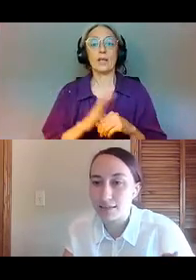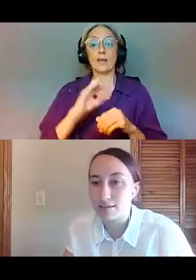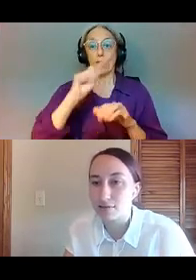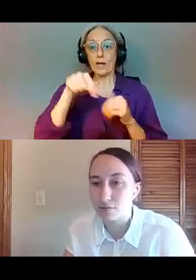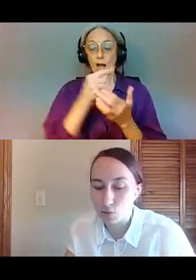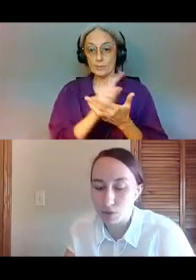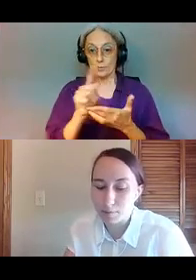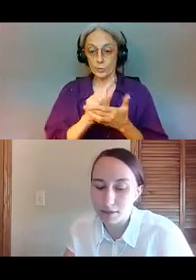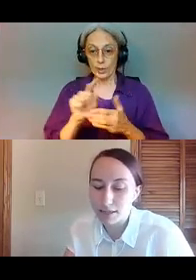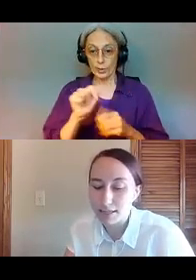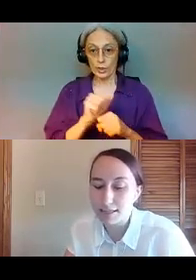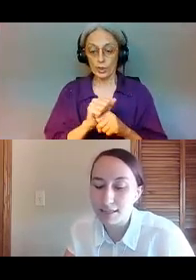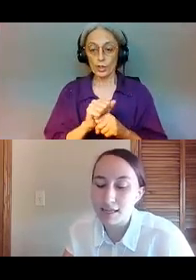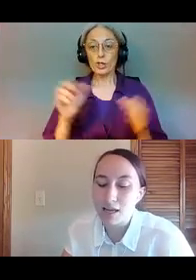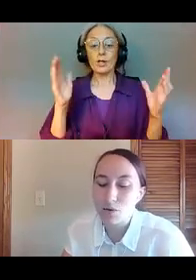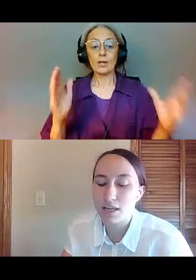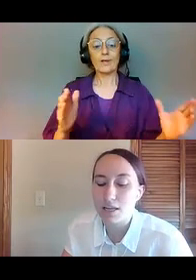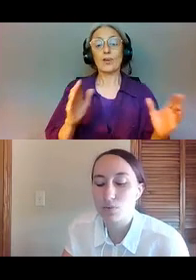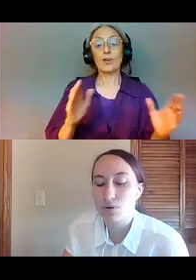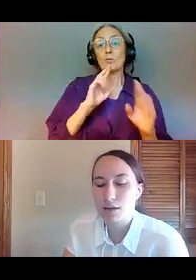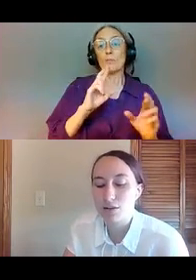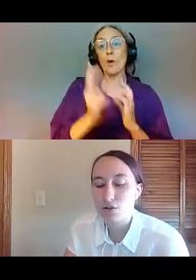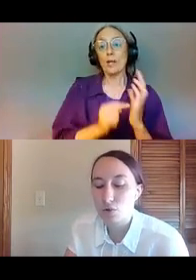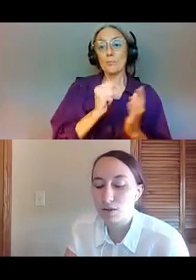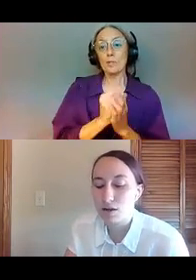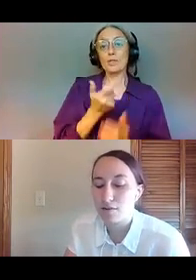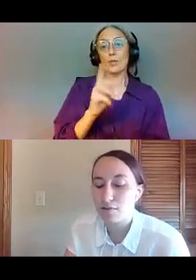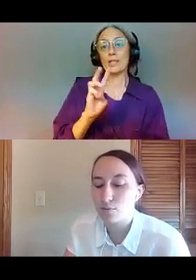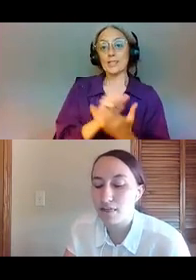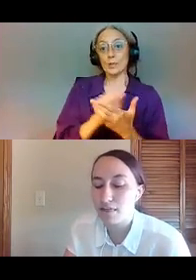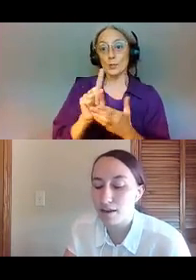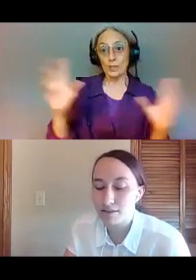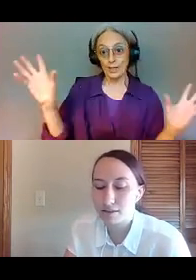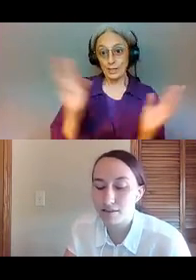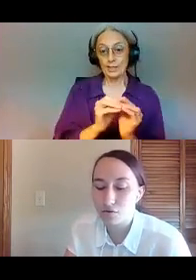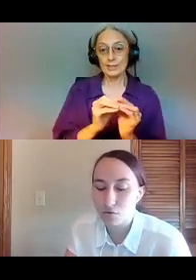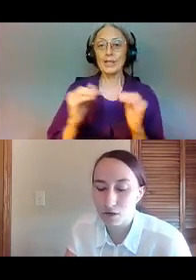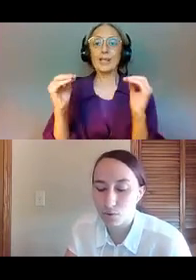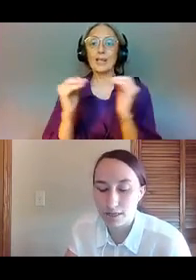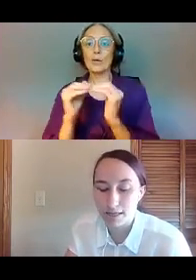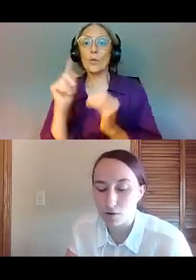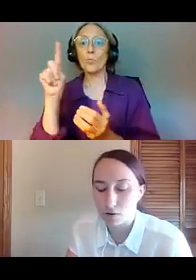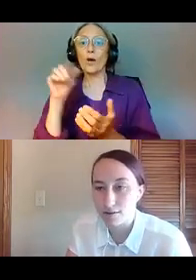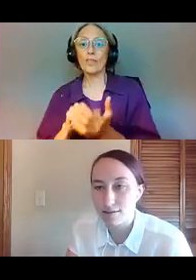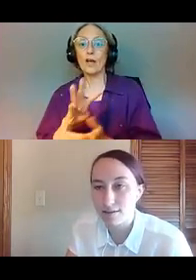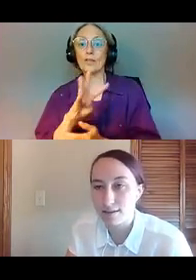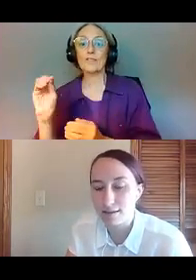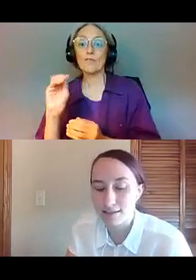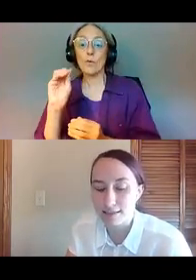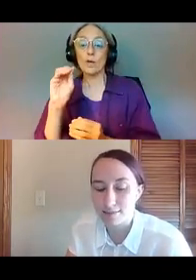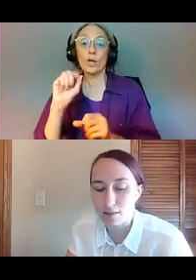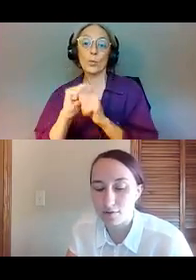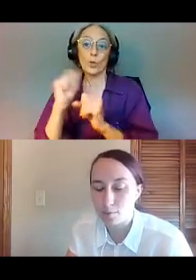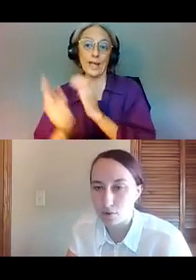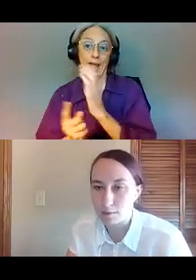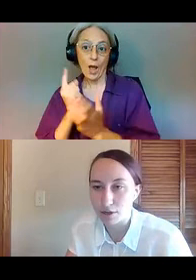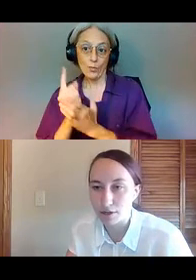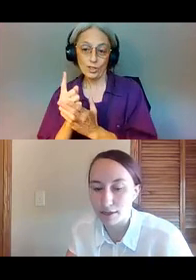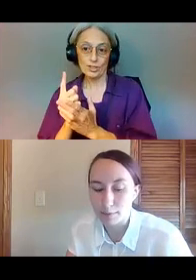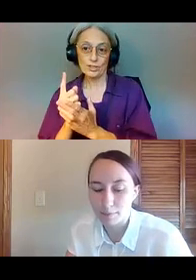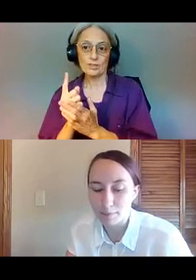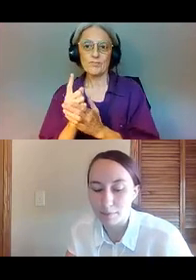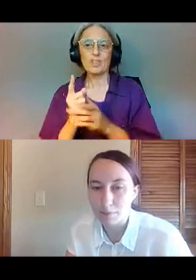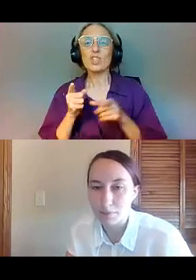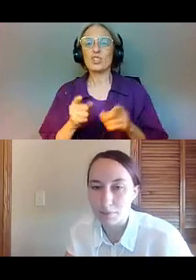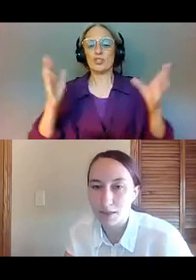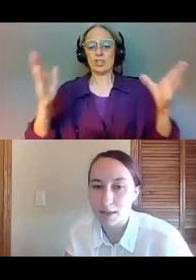26 weeks of the reporting period would equal a total of 1,040 working hours in the 6-month reporting